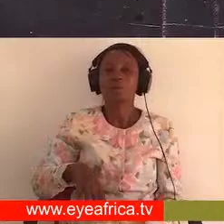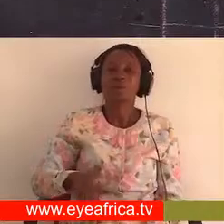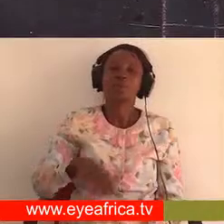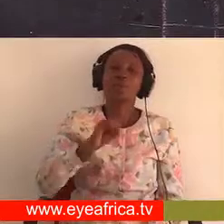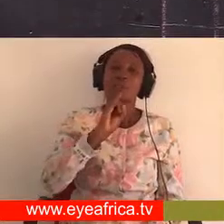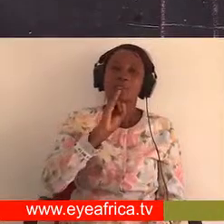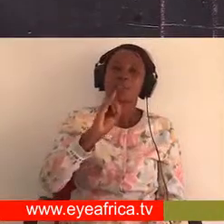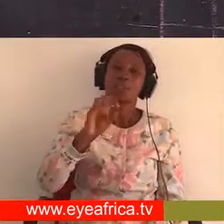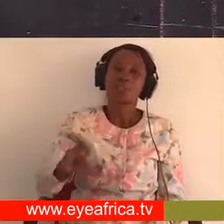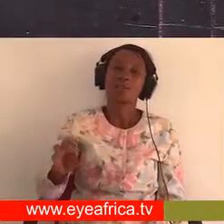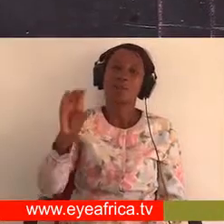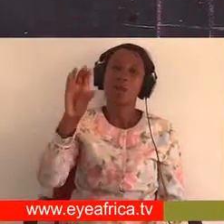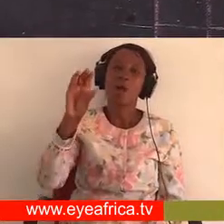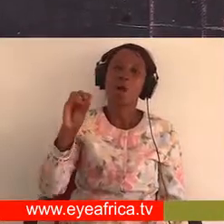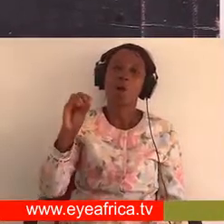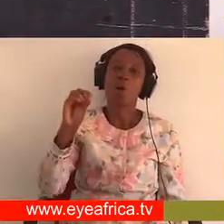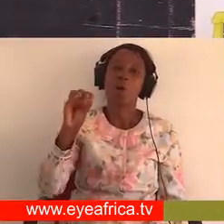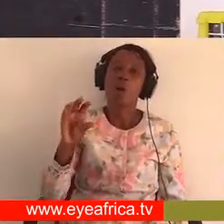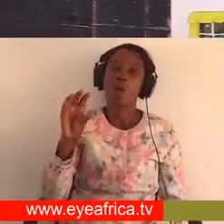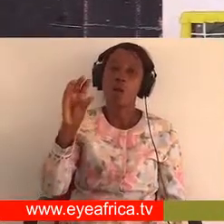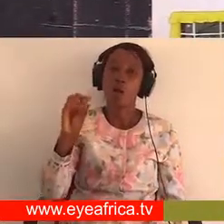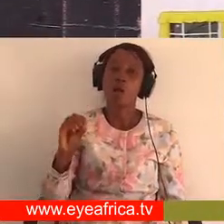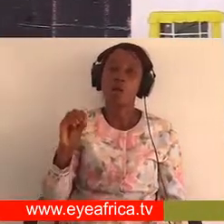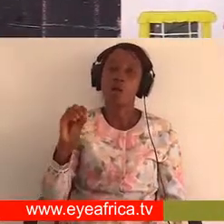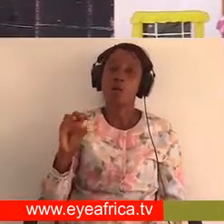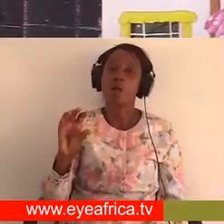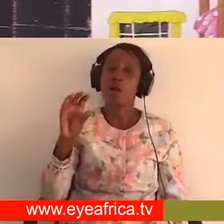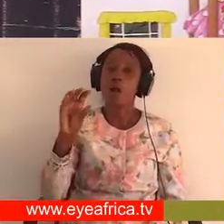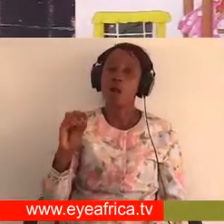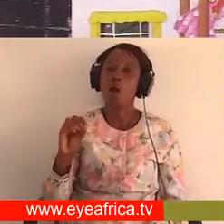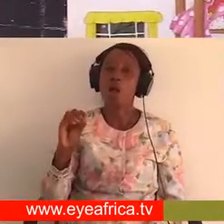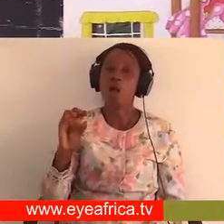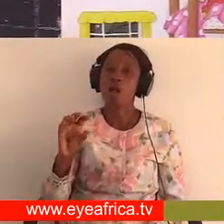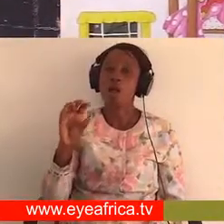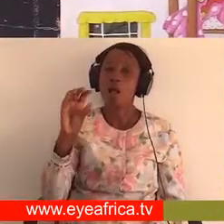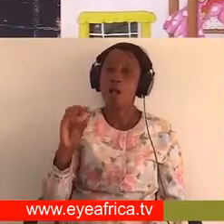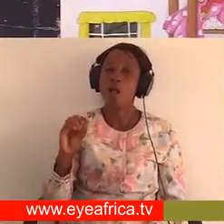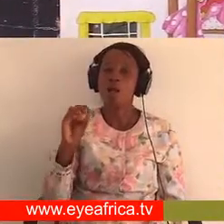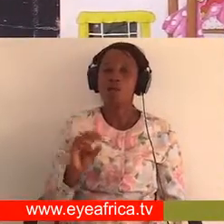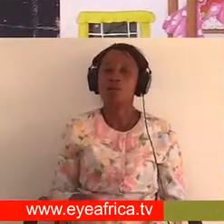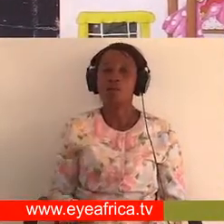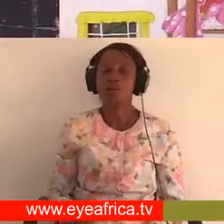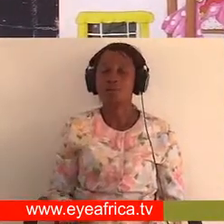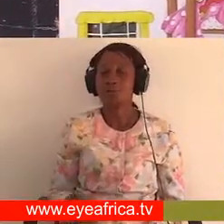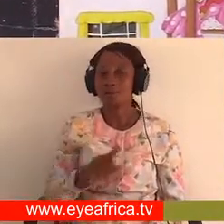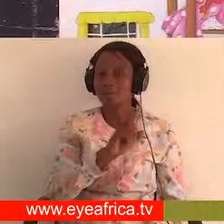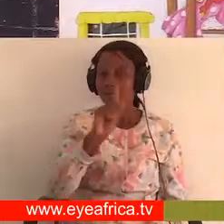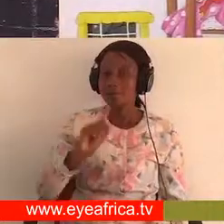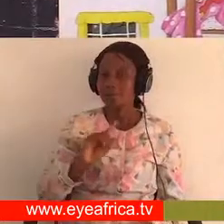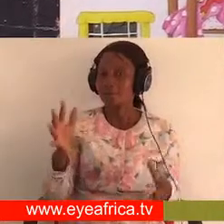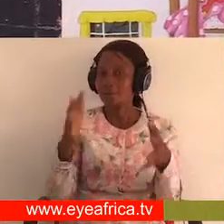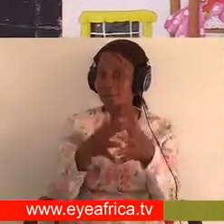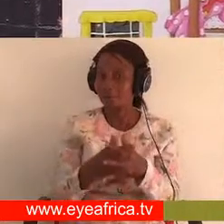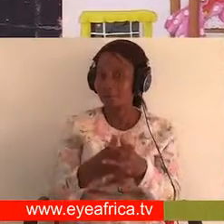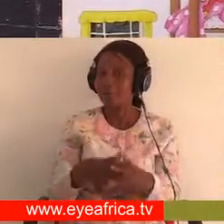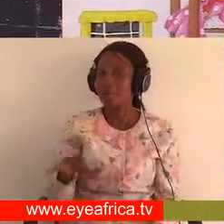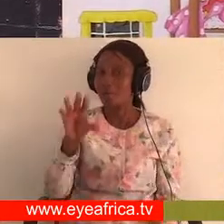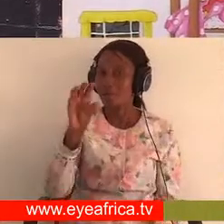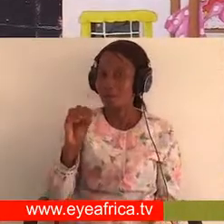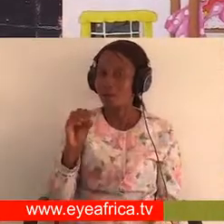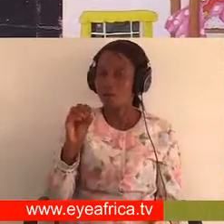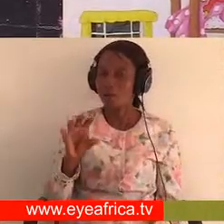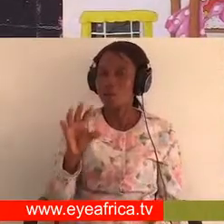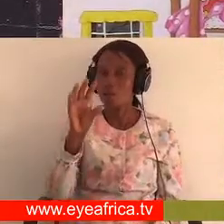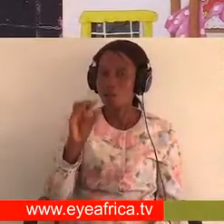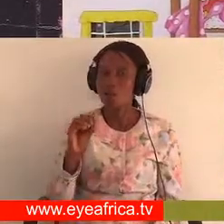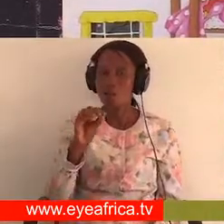the oh sound. And that is the oh sound. Are we together?